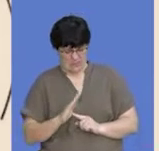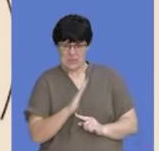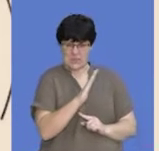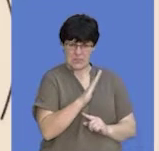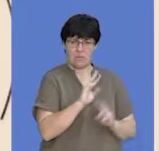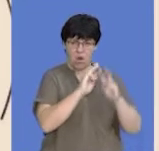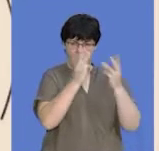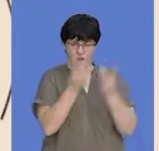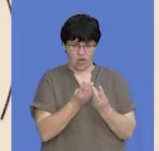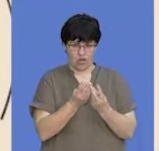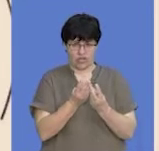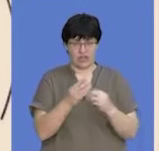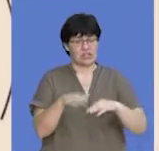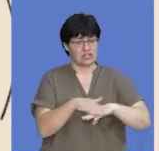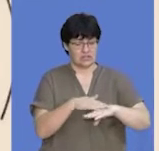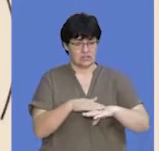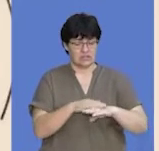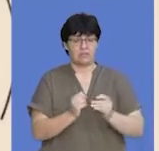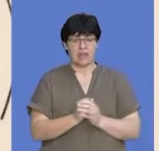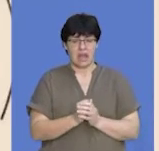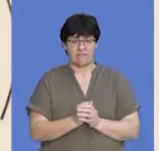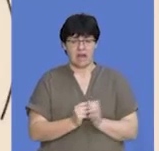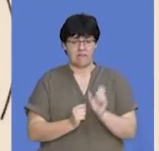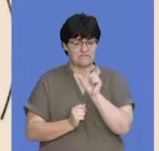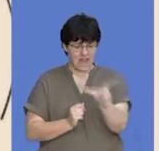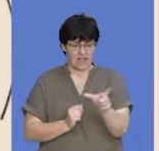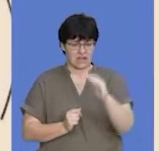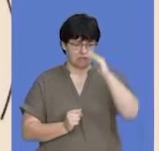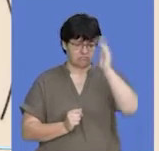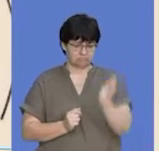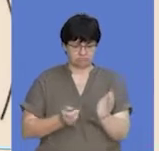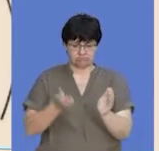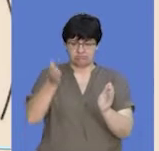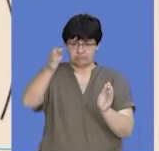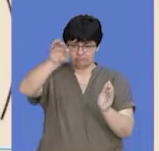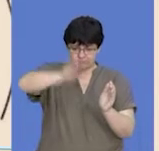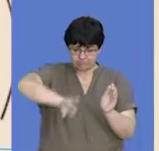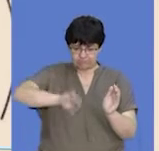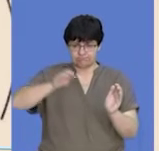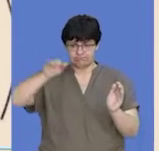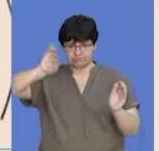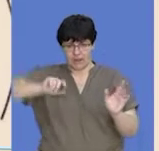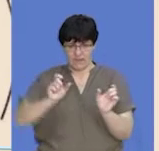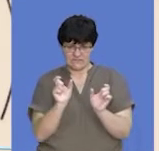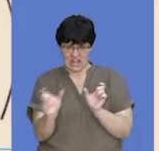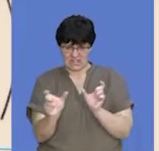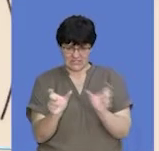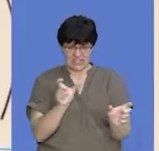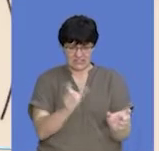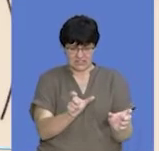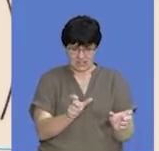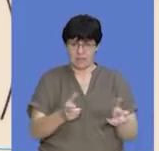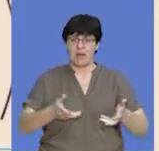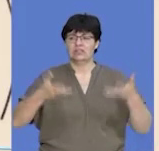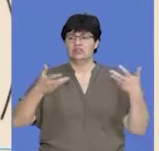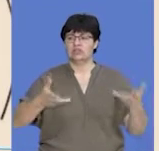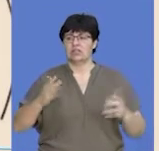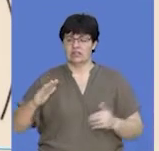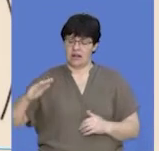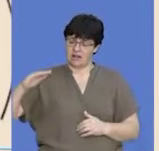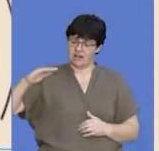on the Earth's surface. When the contour lines are more far apart, notice the gentleness of that